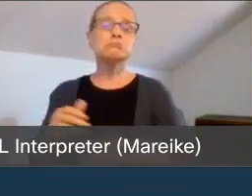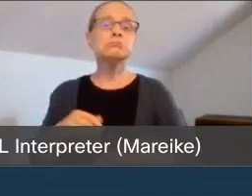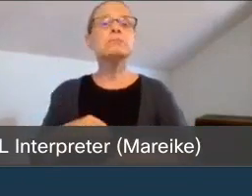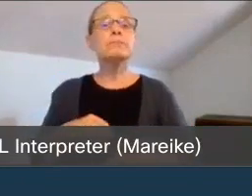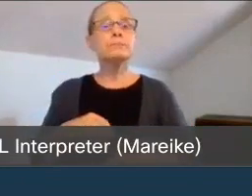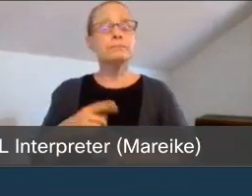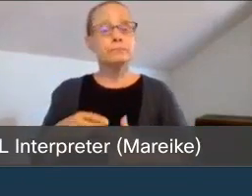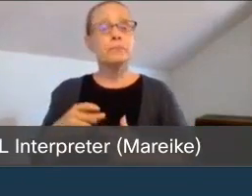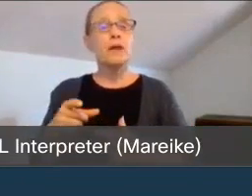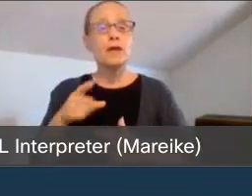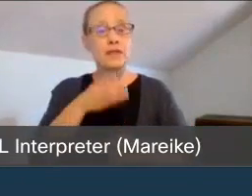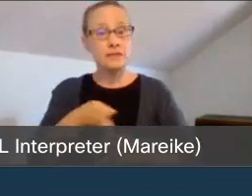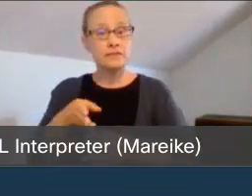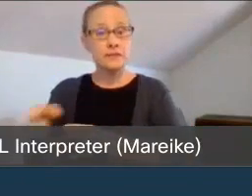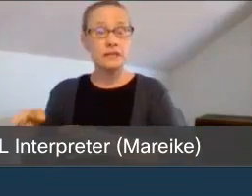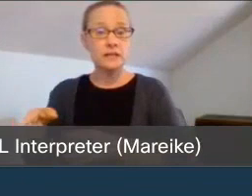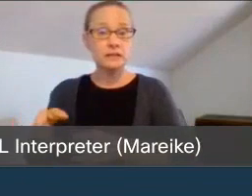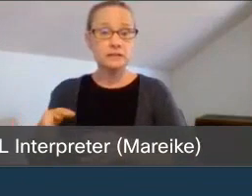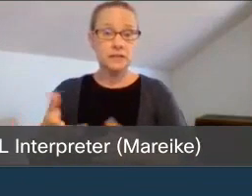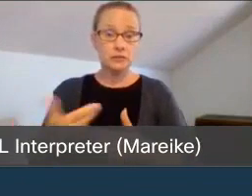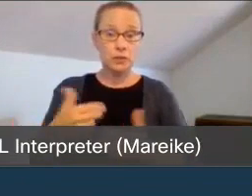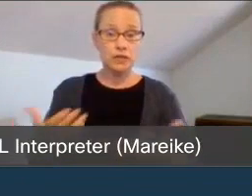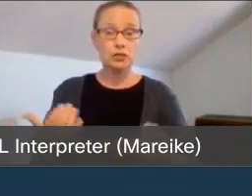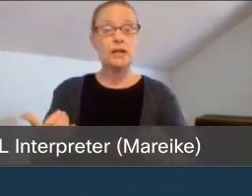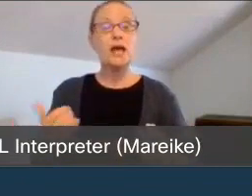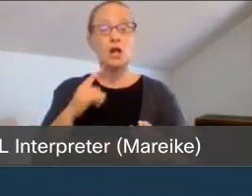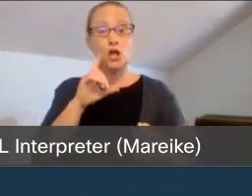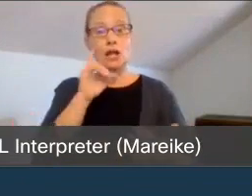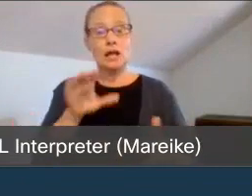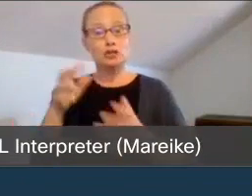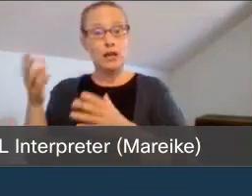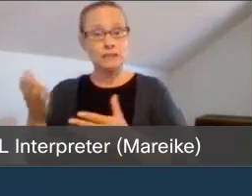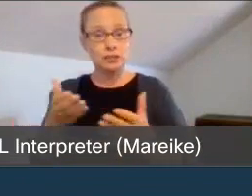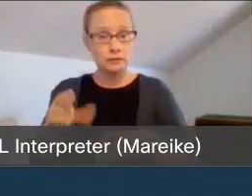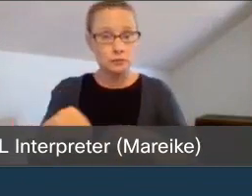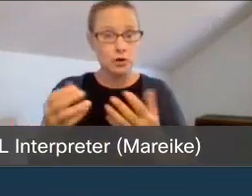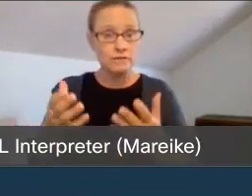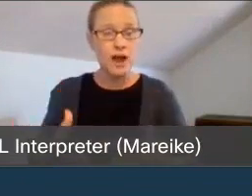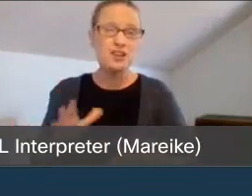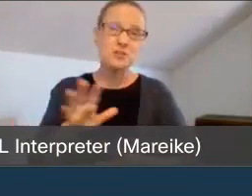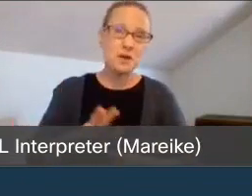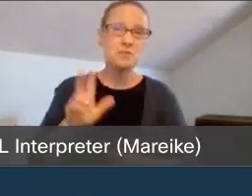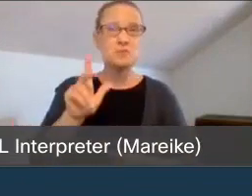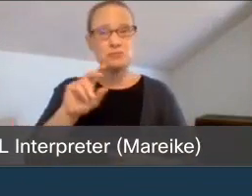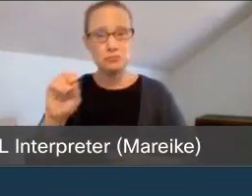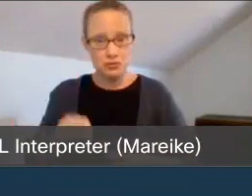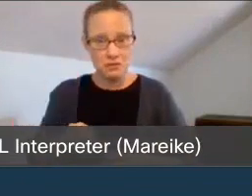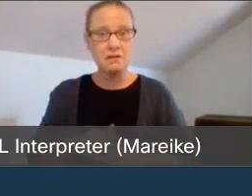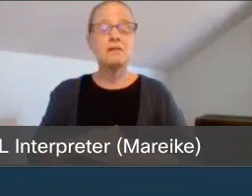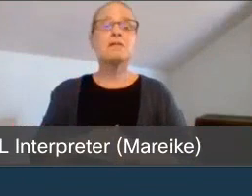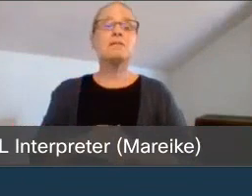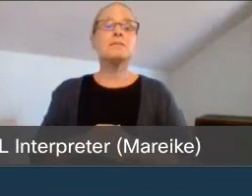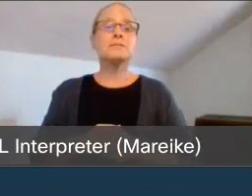are being represented today looks like crisis service providers come in at about 23%,